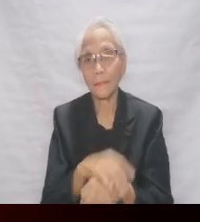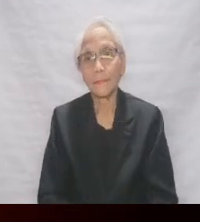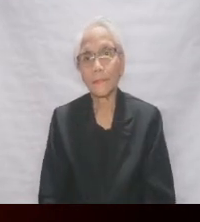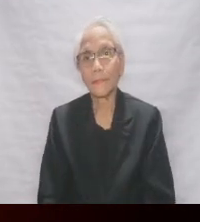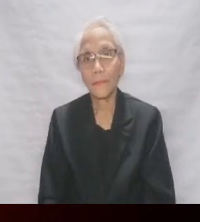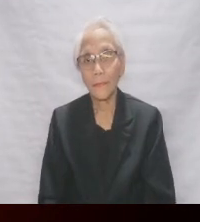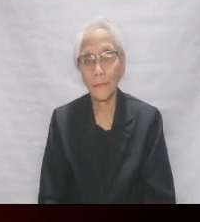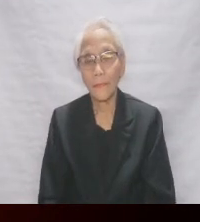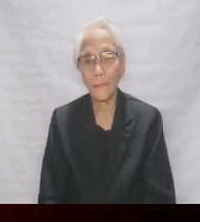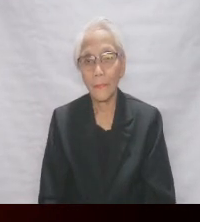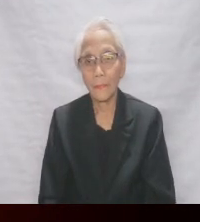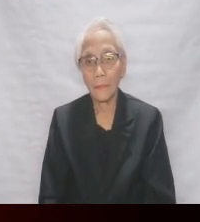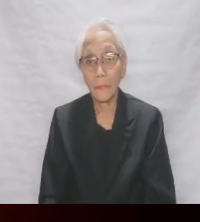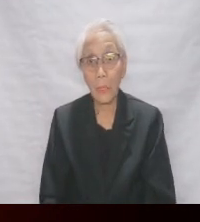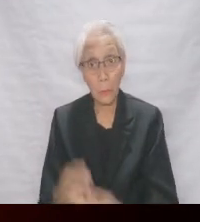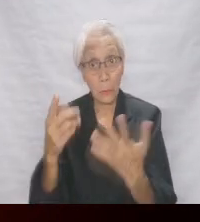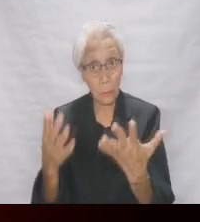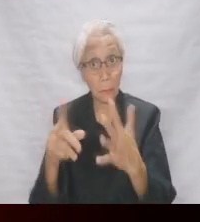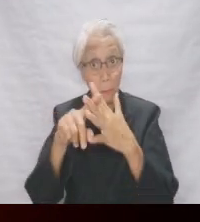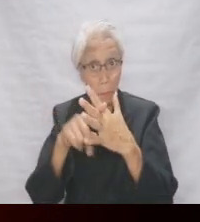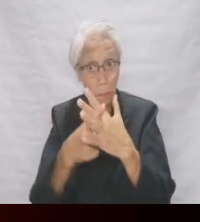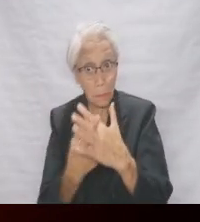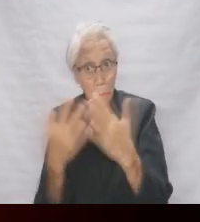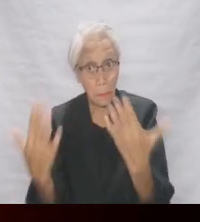And slowly but surely,